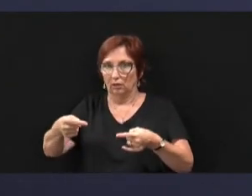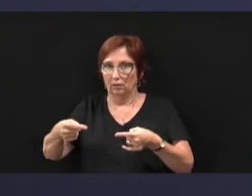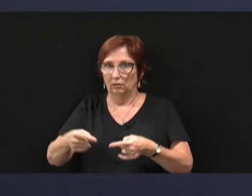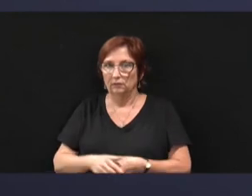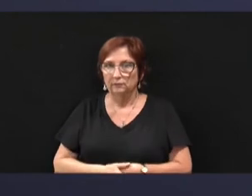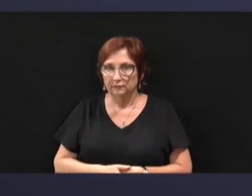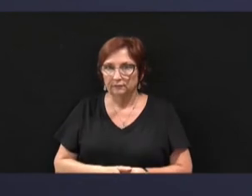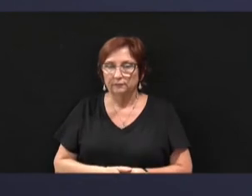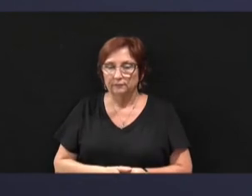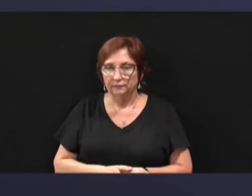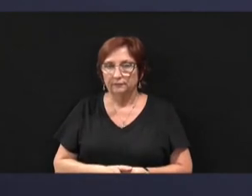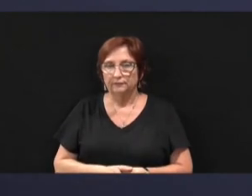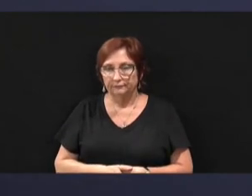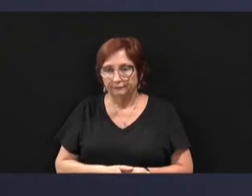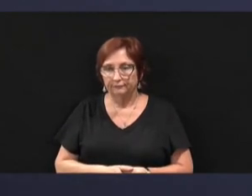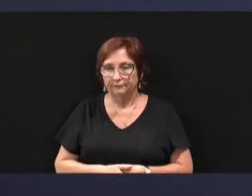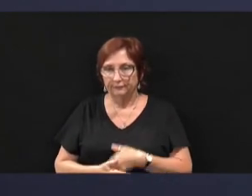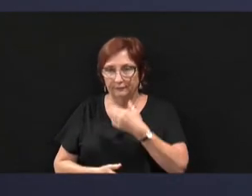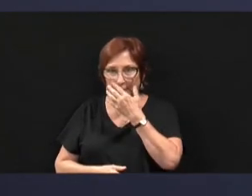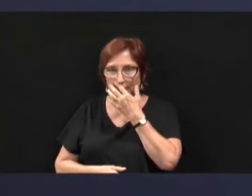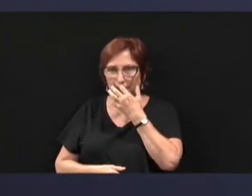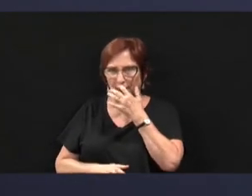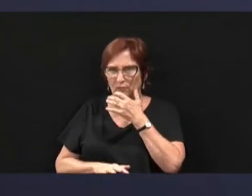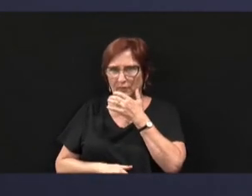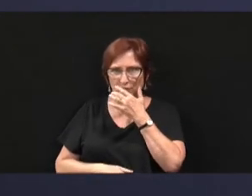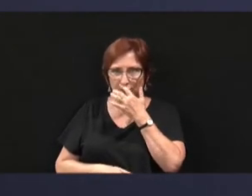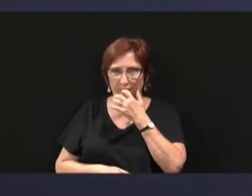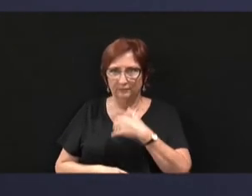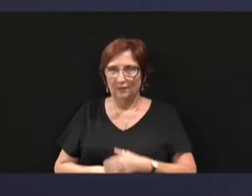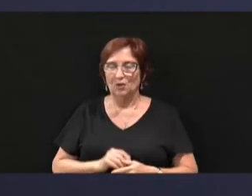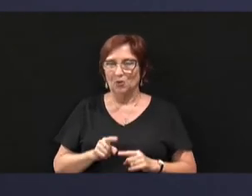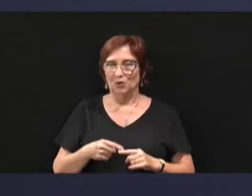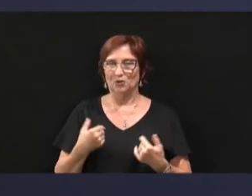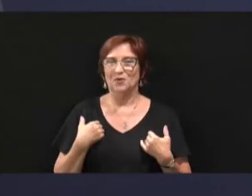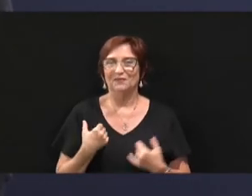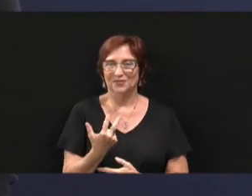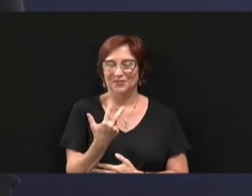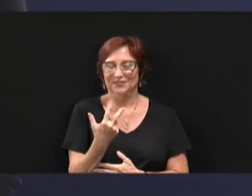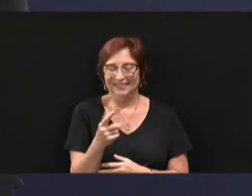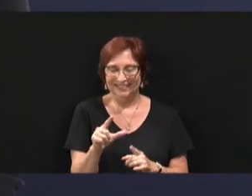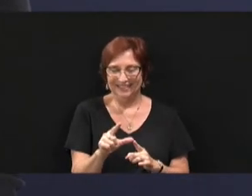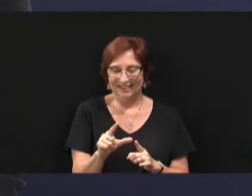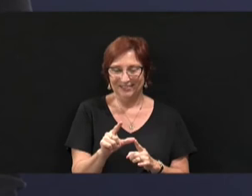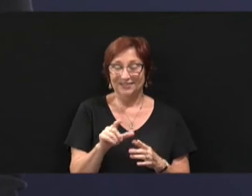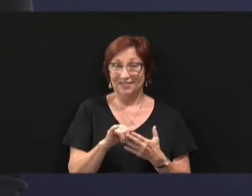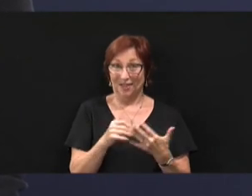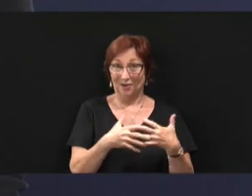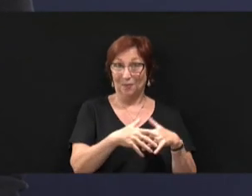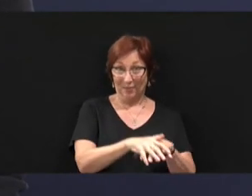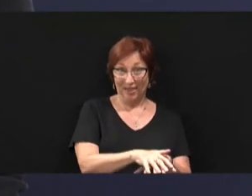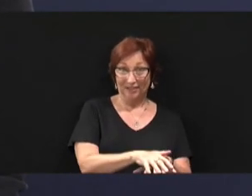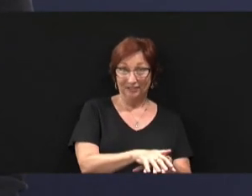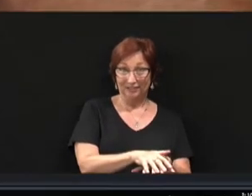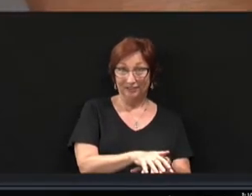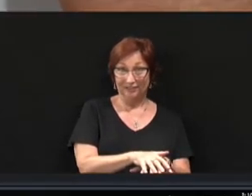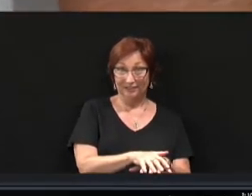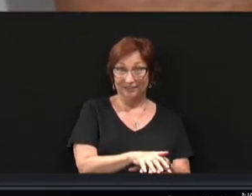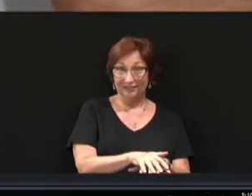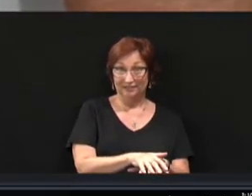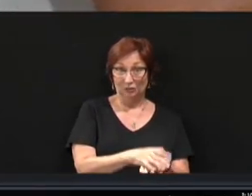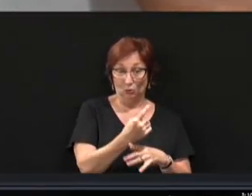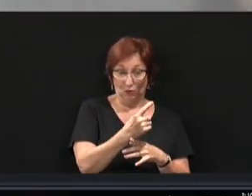Anyway, when you have three letters that are a blend, we're going to call